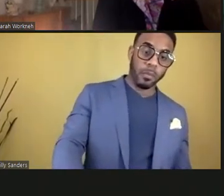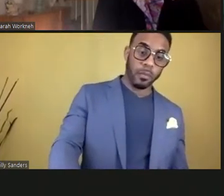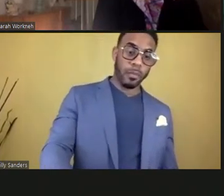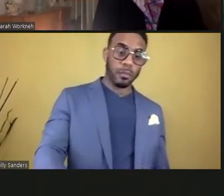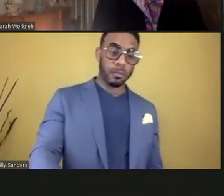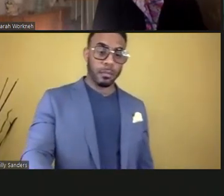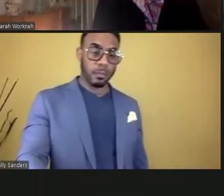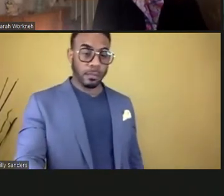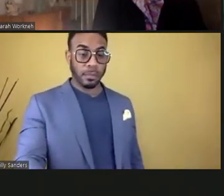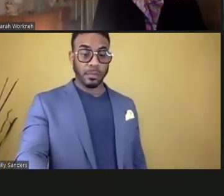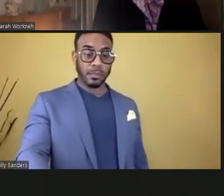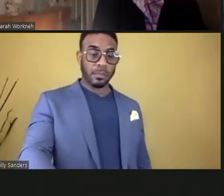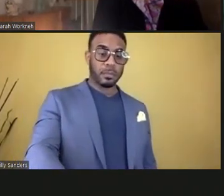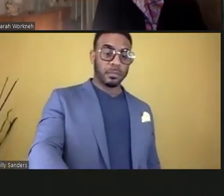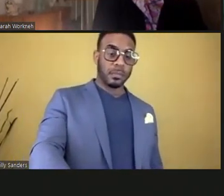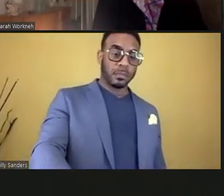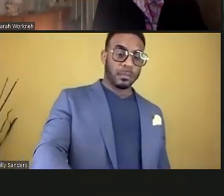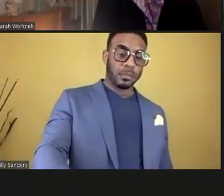You know,